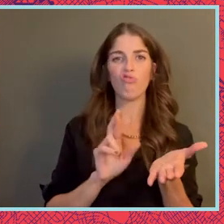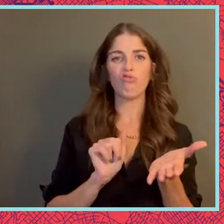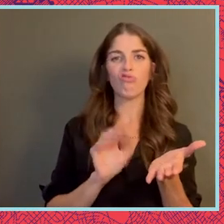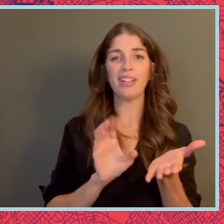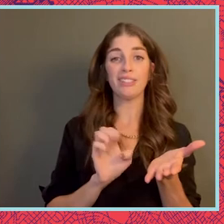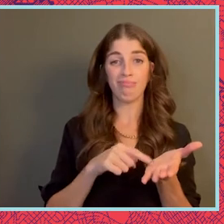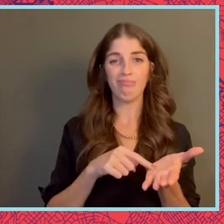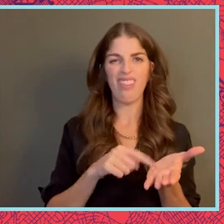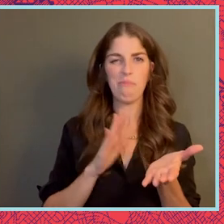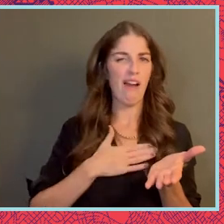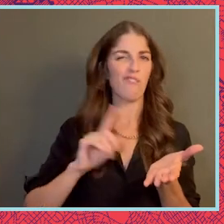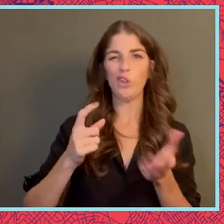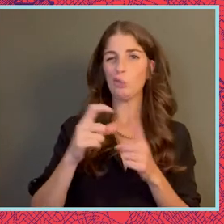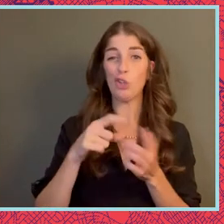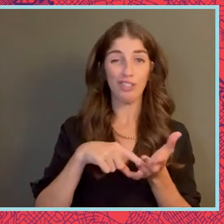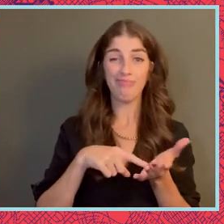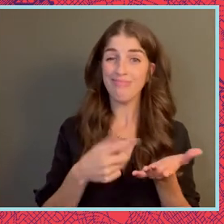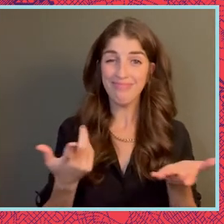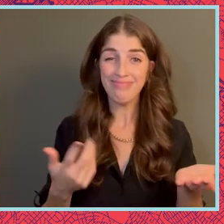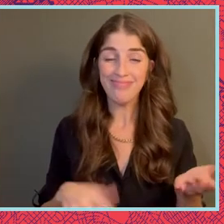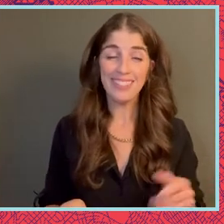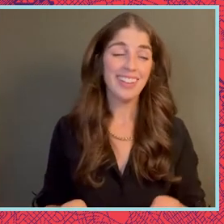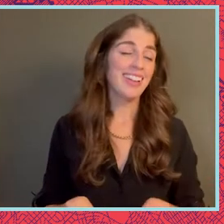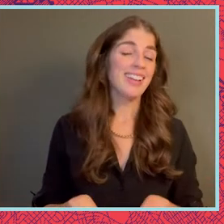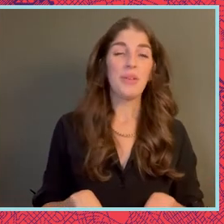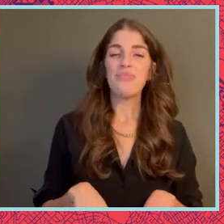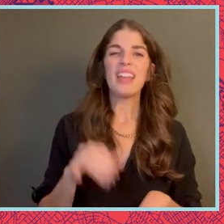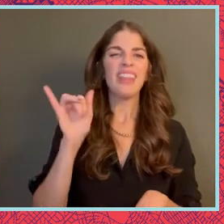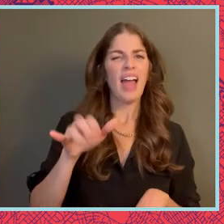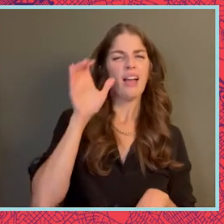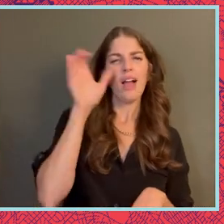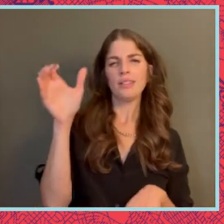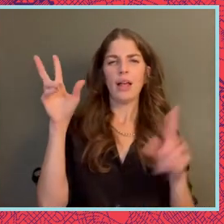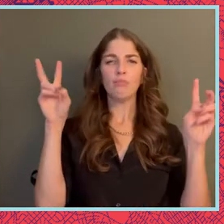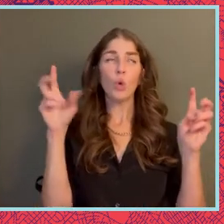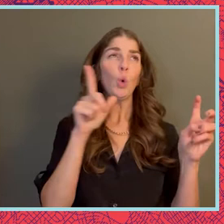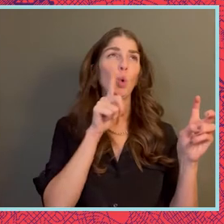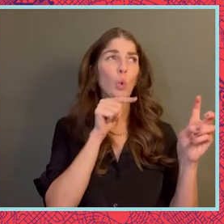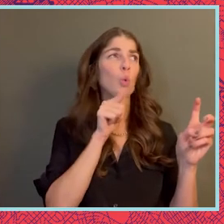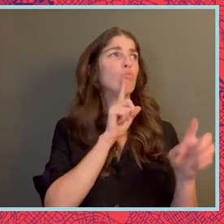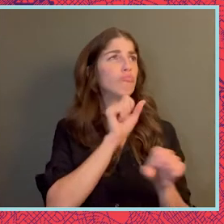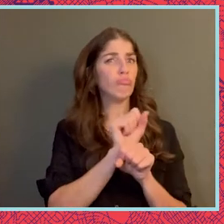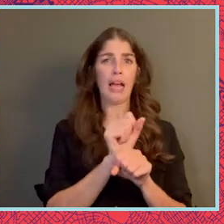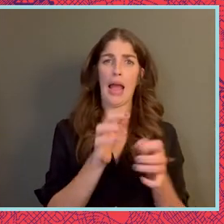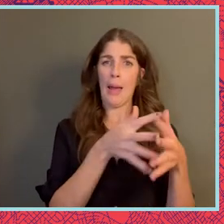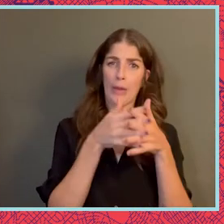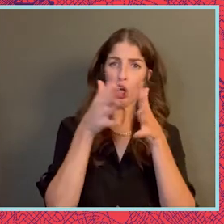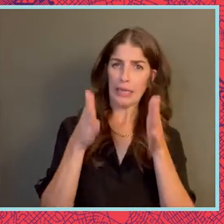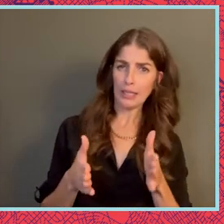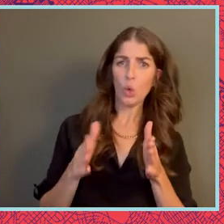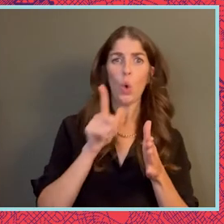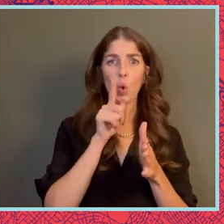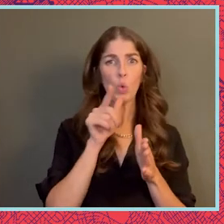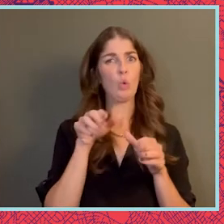race. That, you know, democracy, this notion of who is an American, who is entitled to participate in